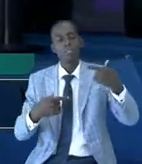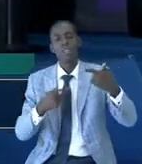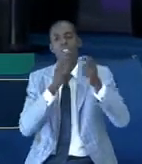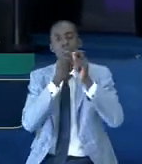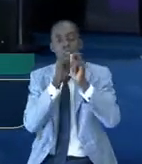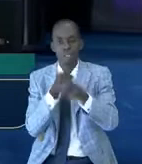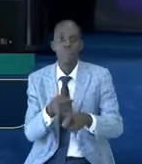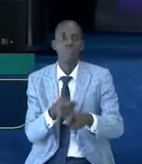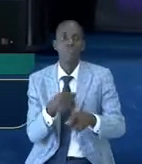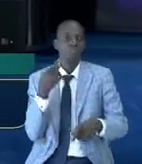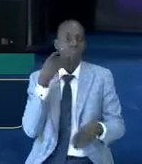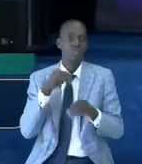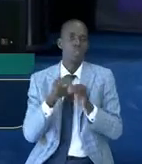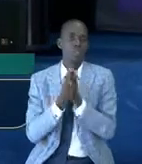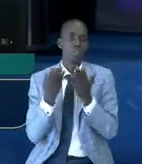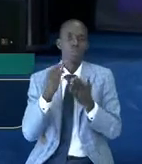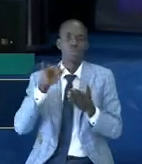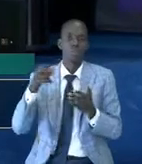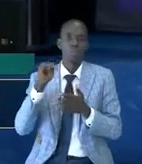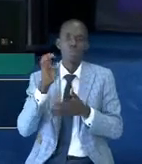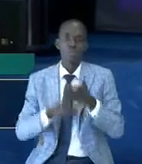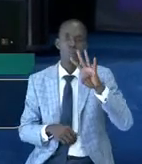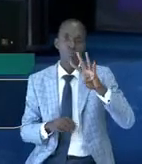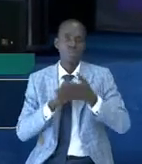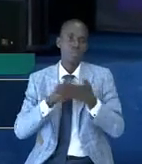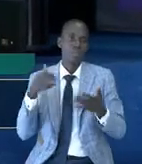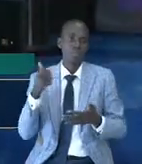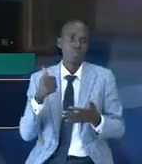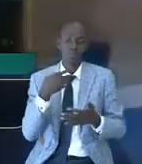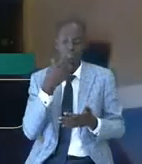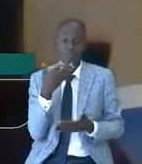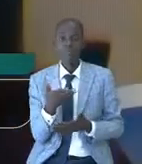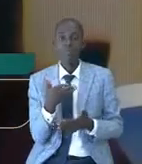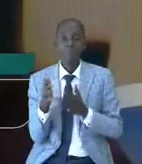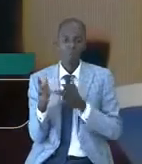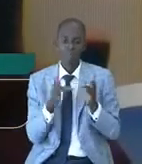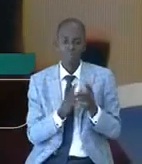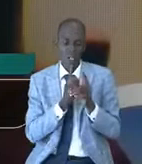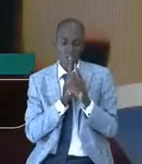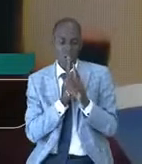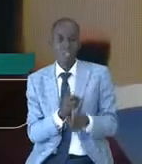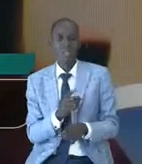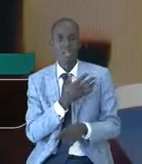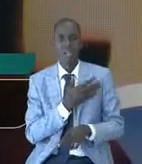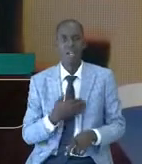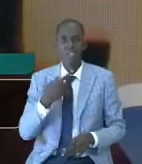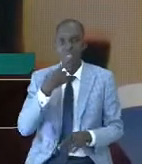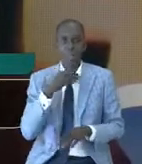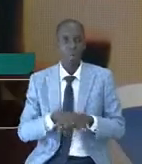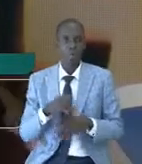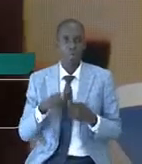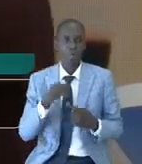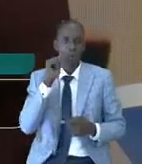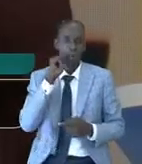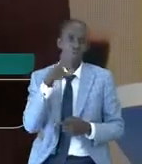4, verse 10. It says, Jesus answered and said unto her,